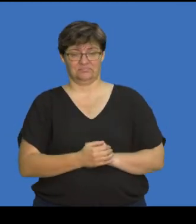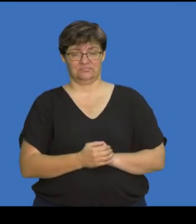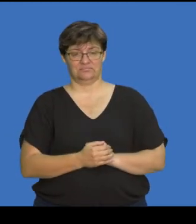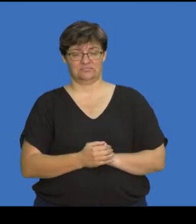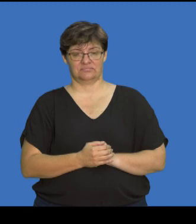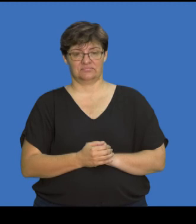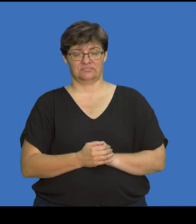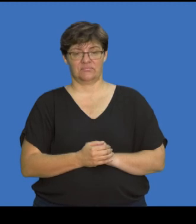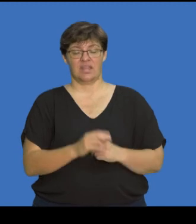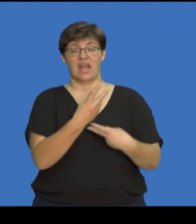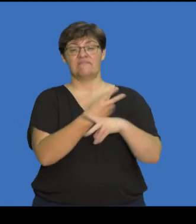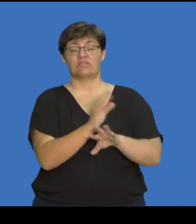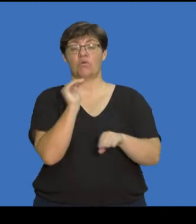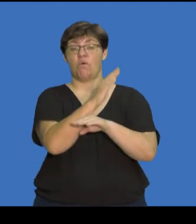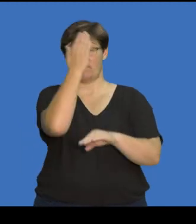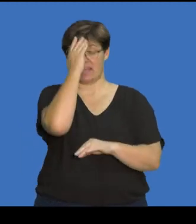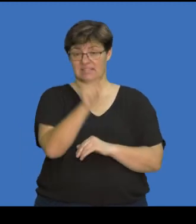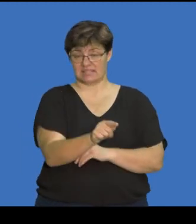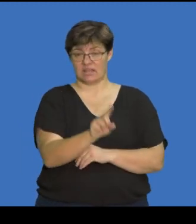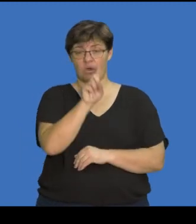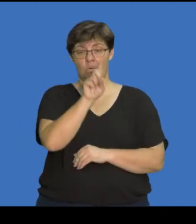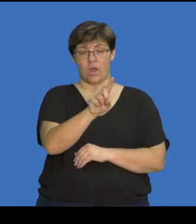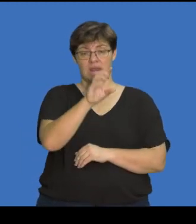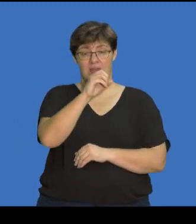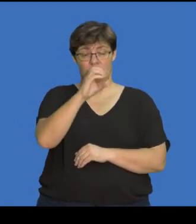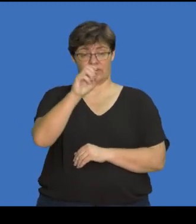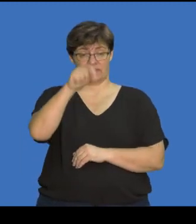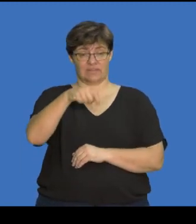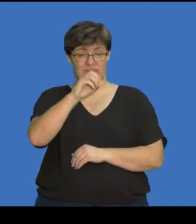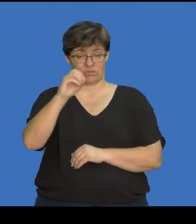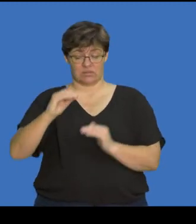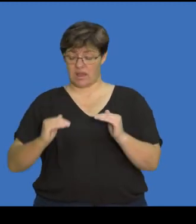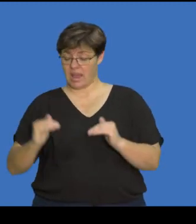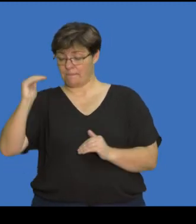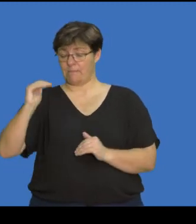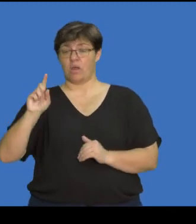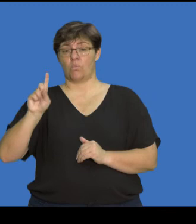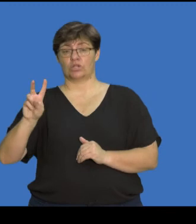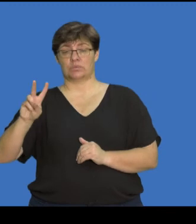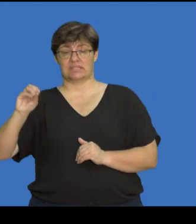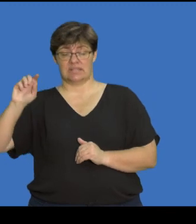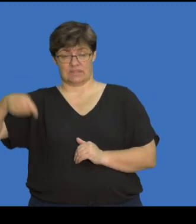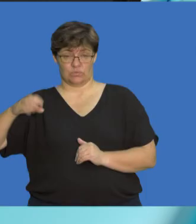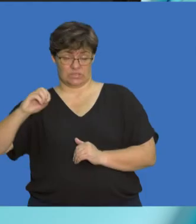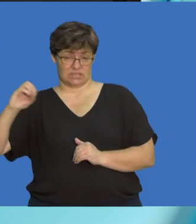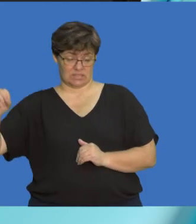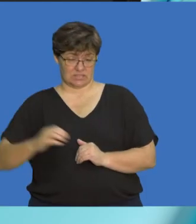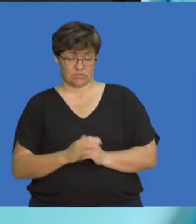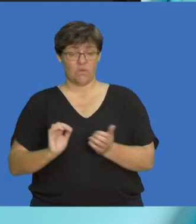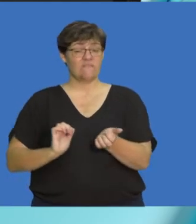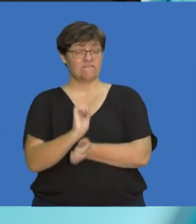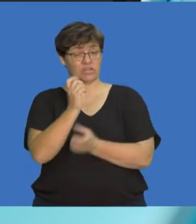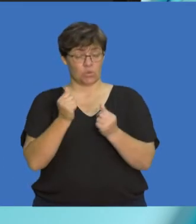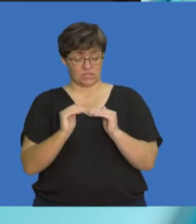factory overheads was 100,000, has gone up to 120,000. Okay? So your fixed cost